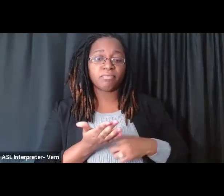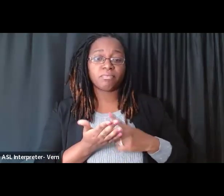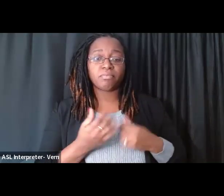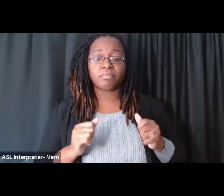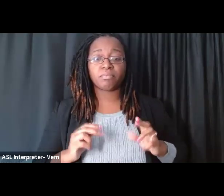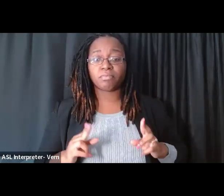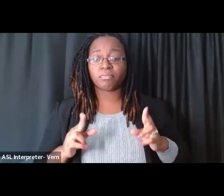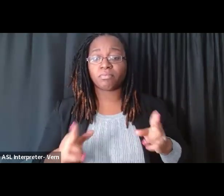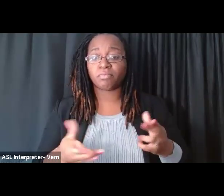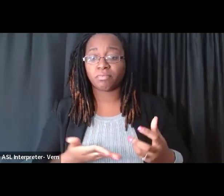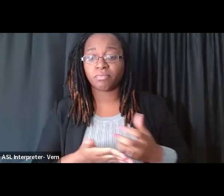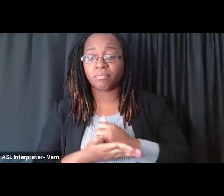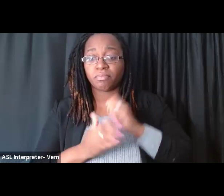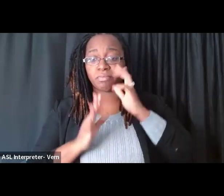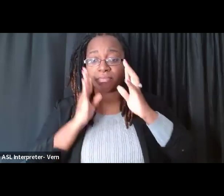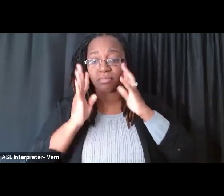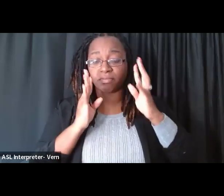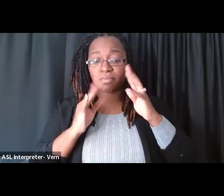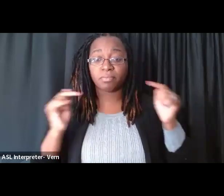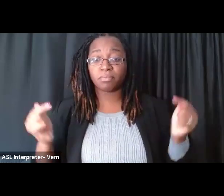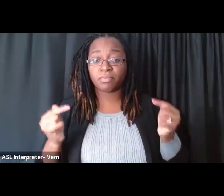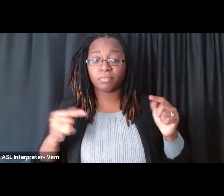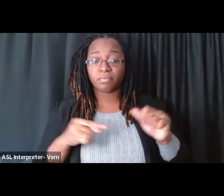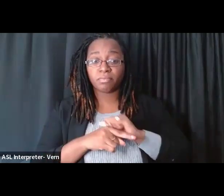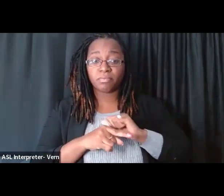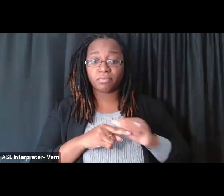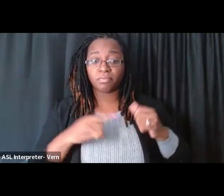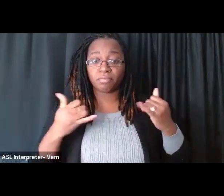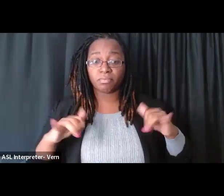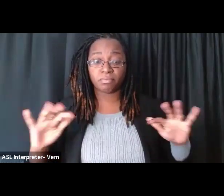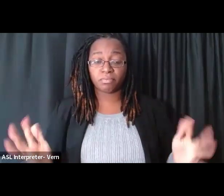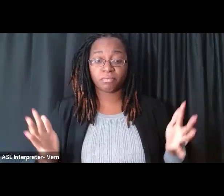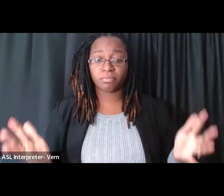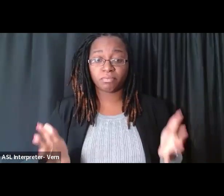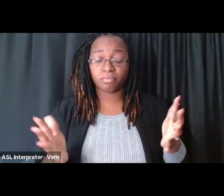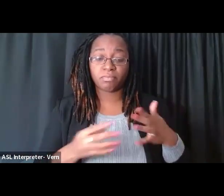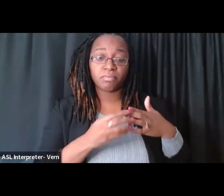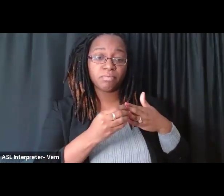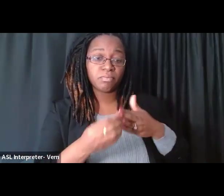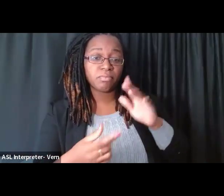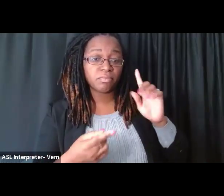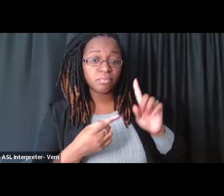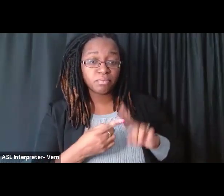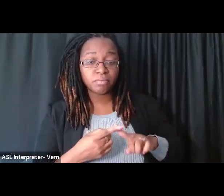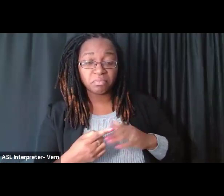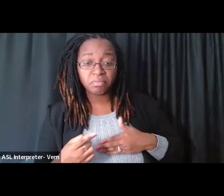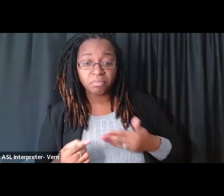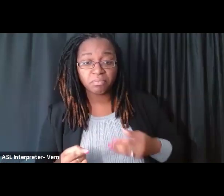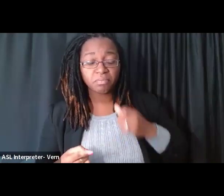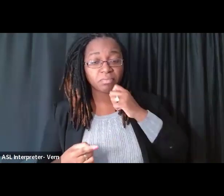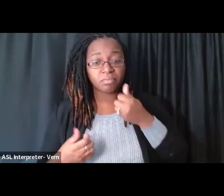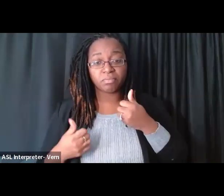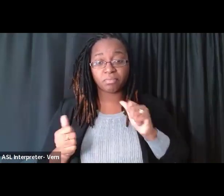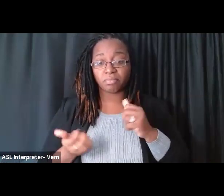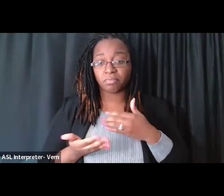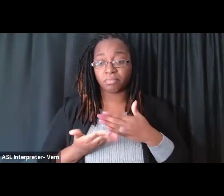claim innovation, harmful practices were actively being enacted, which led to both willful and the unintentional